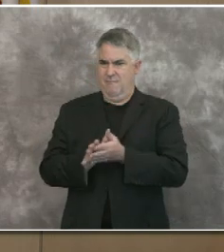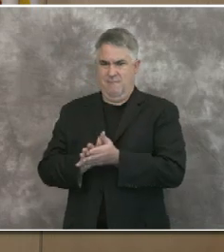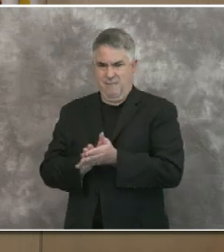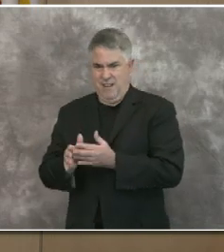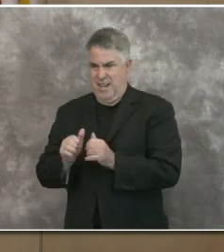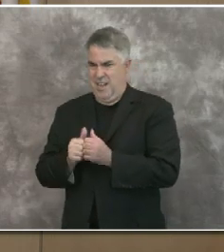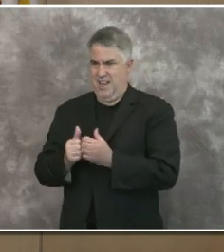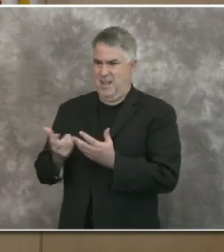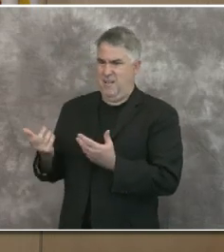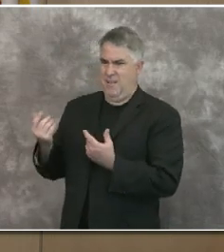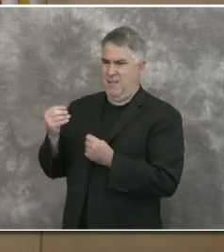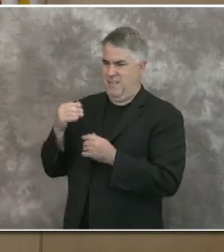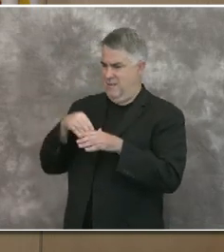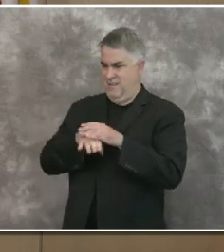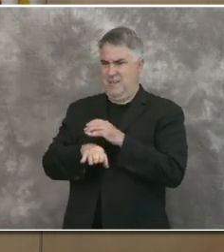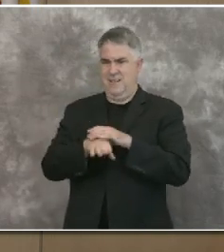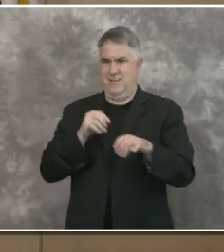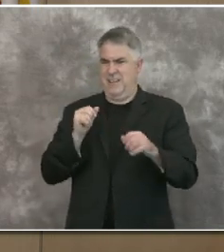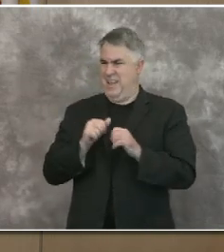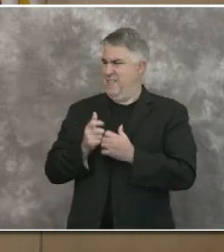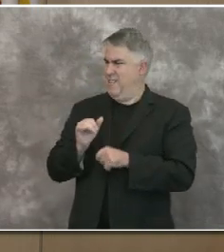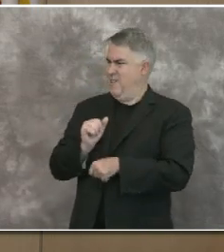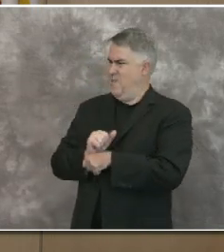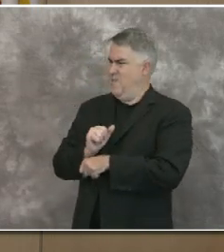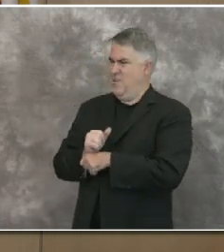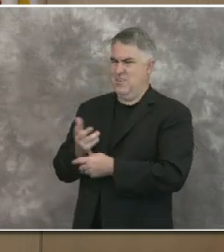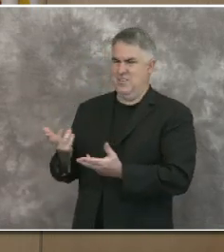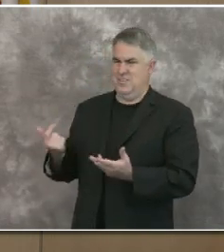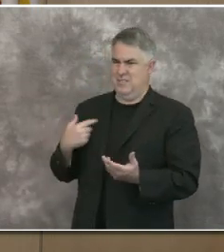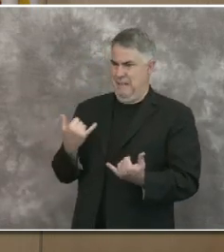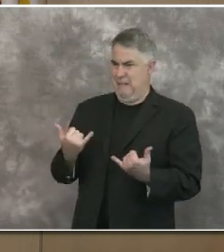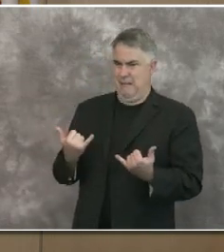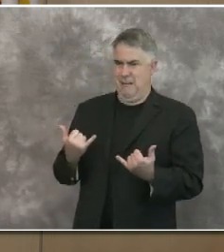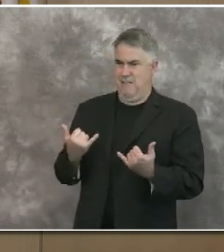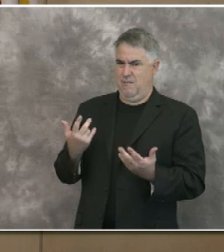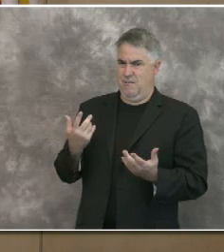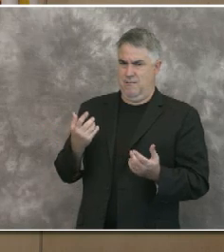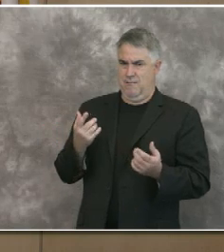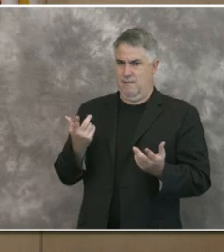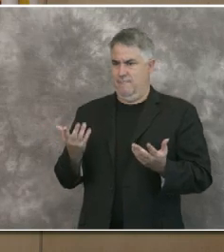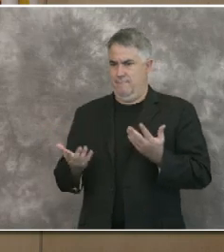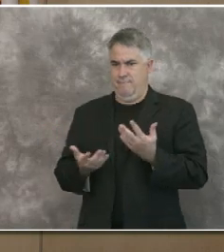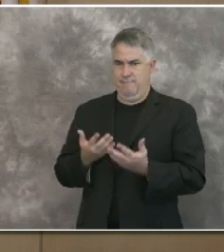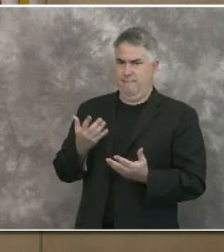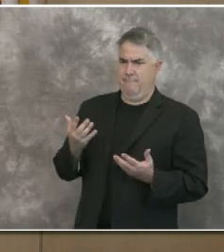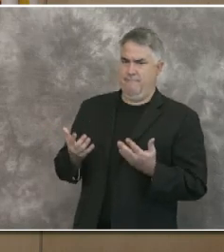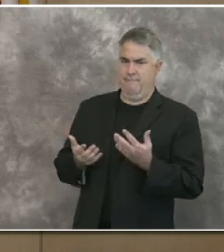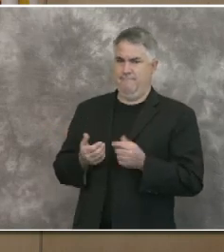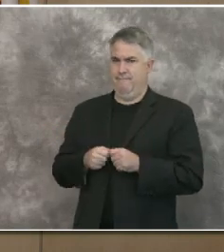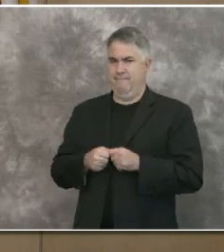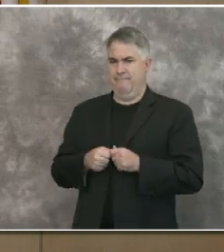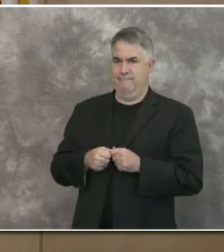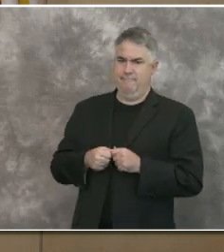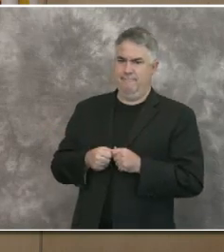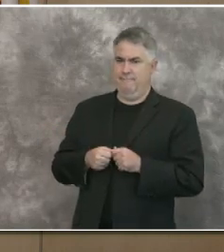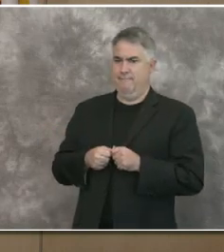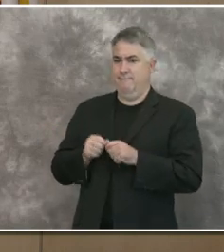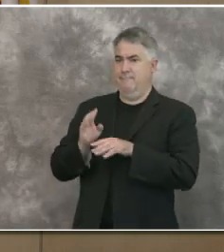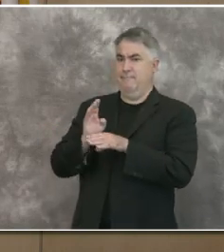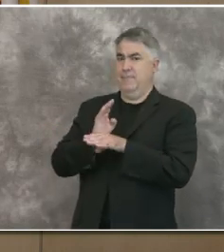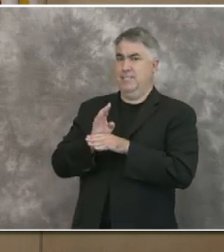other words, are there restrictions or changes to restrooms now that businesses will need to adhere by to